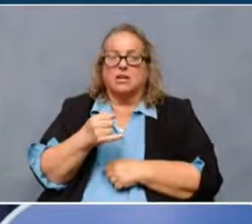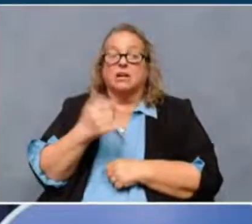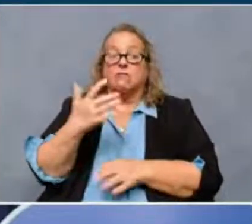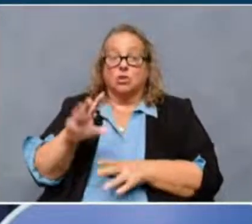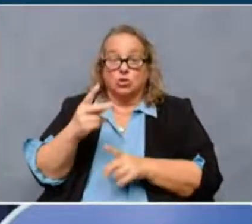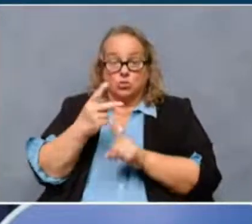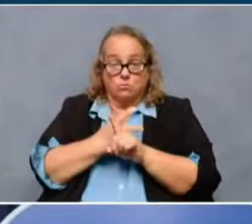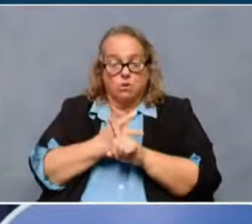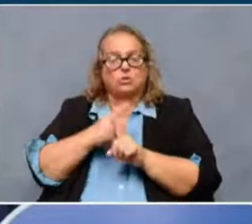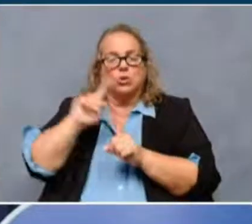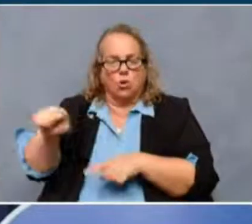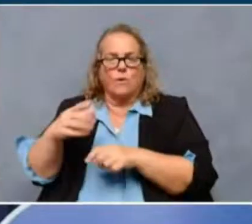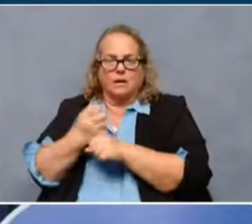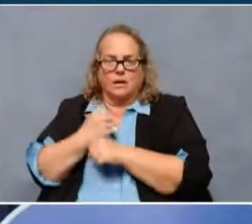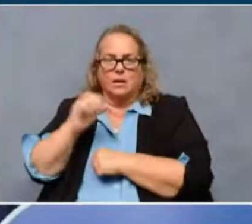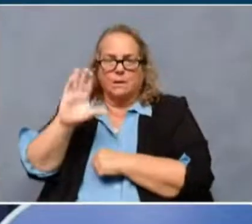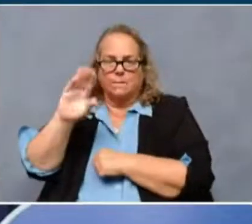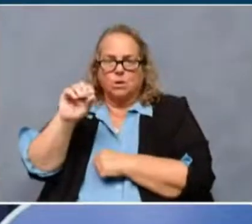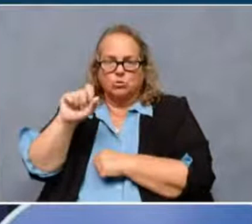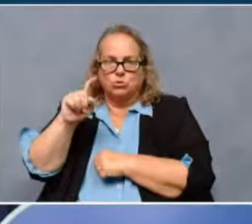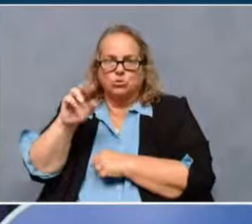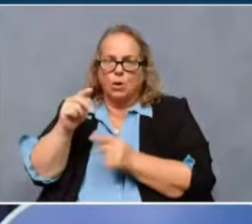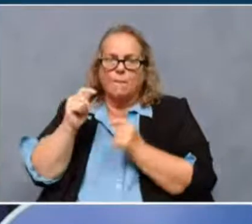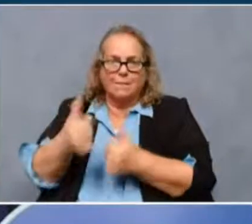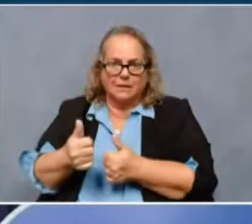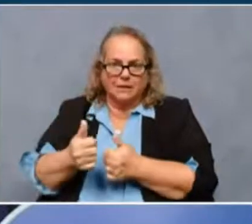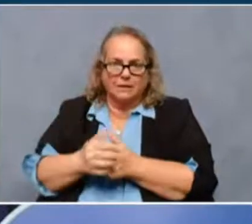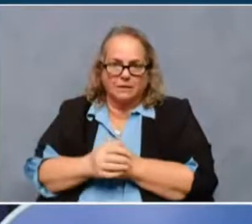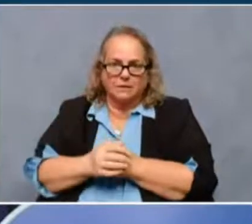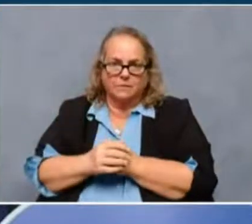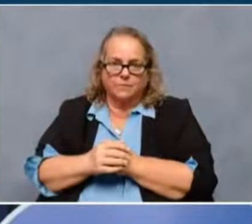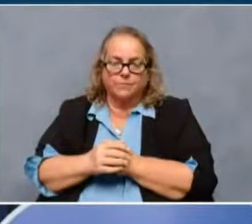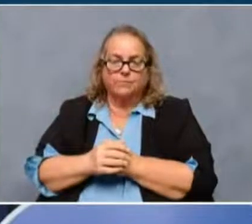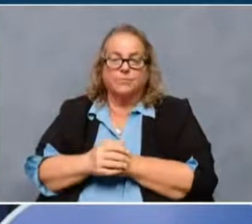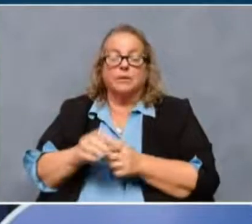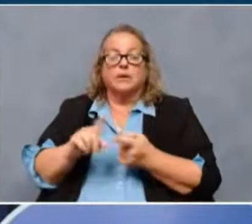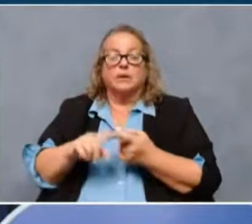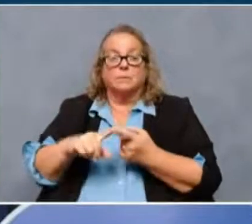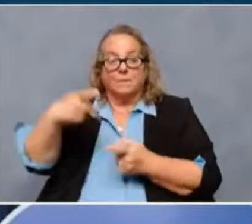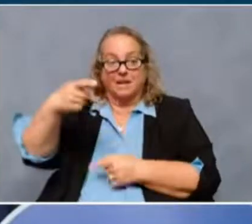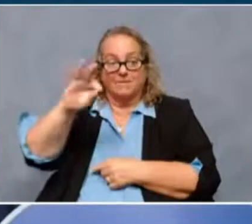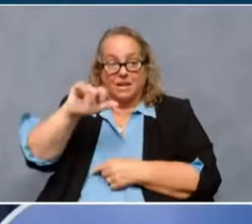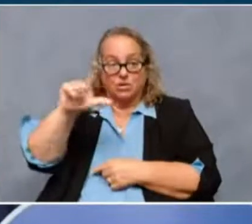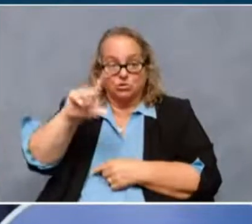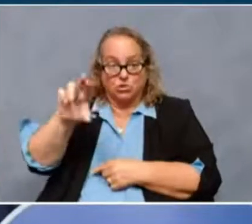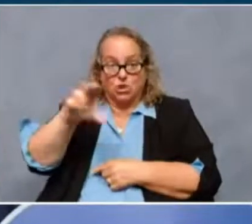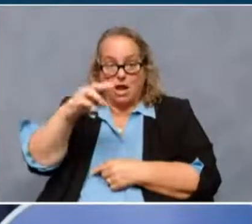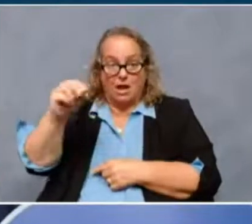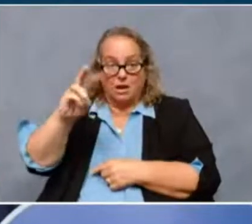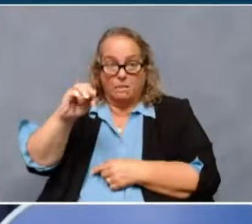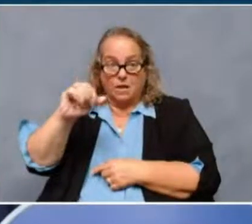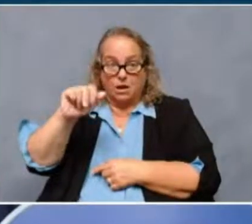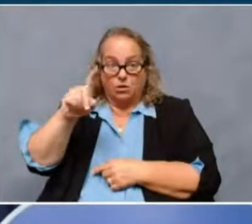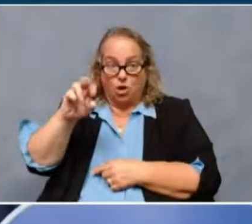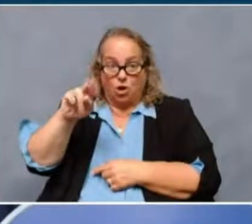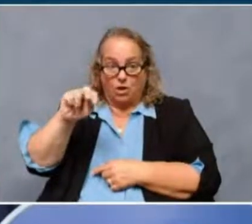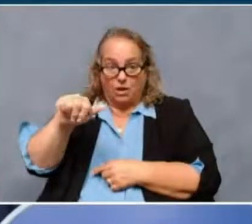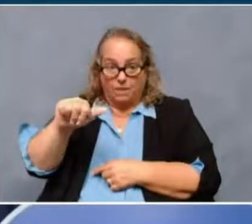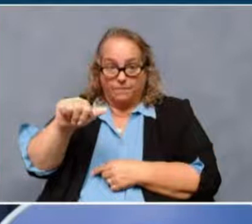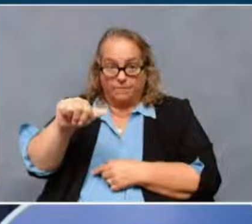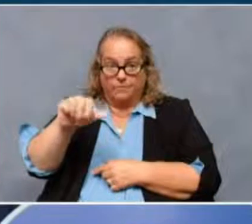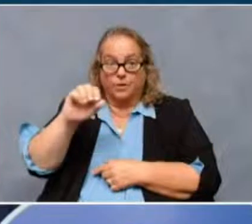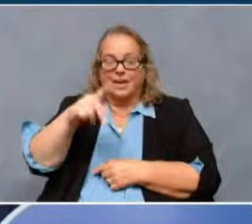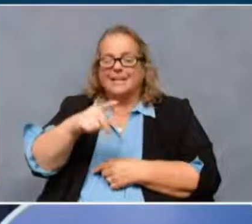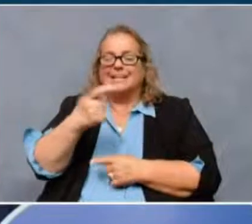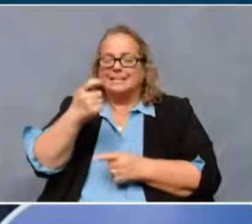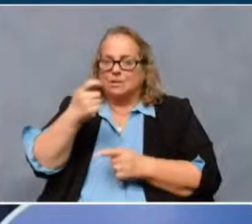booster immediately. Let's go to Pfizer and Moderna. This one is a little more complicated.